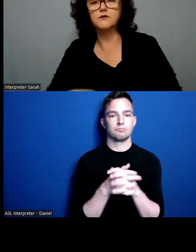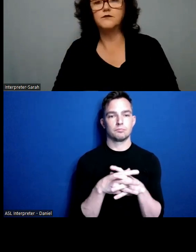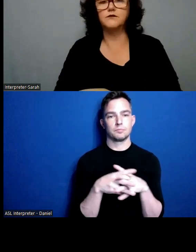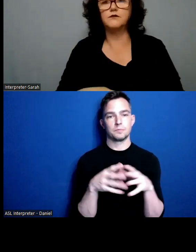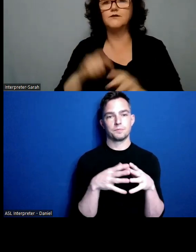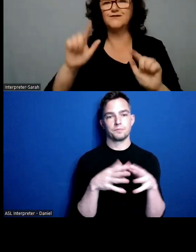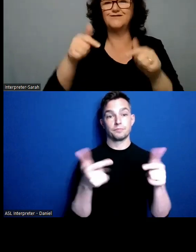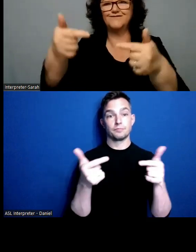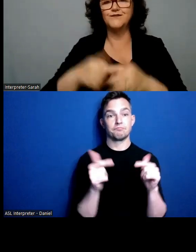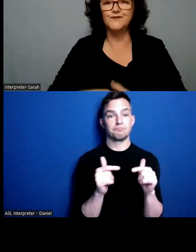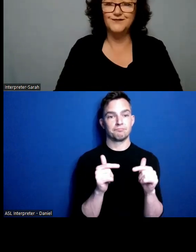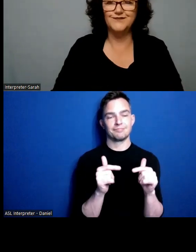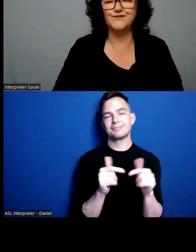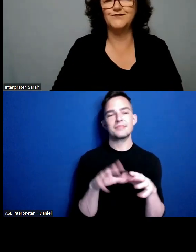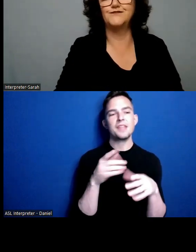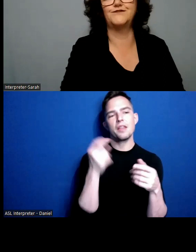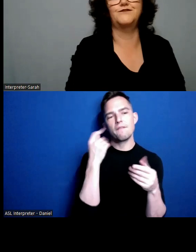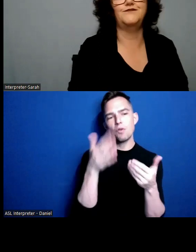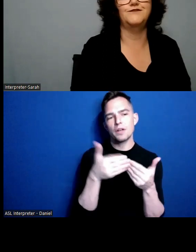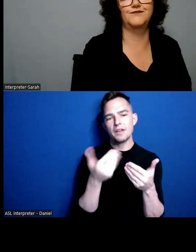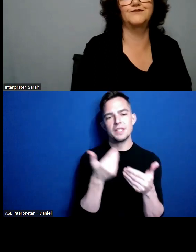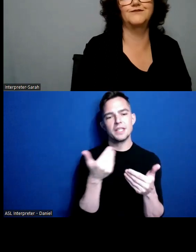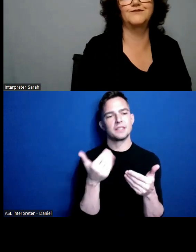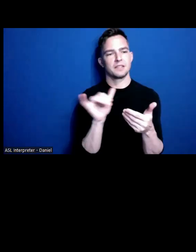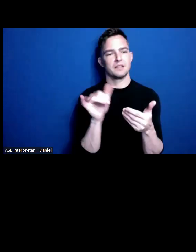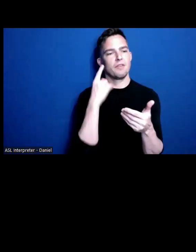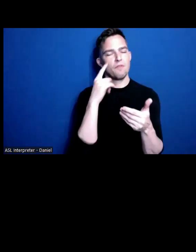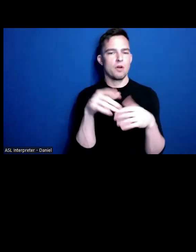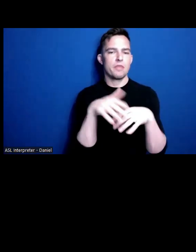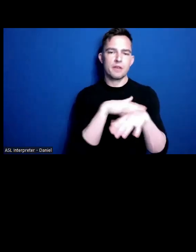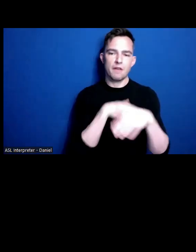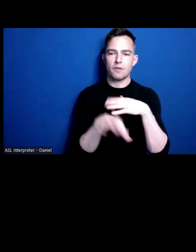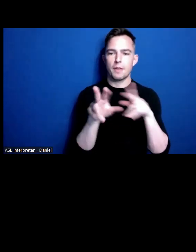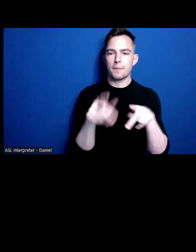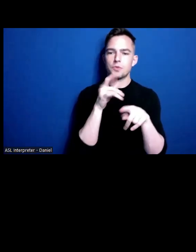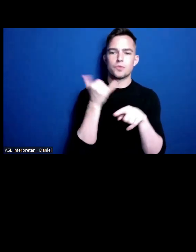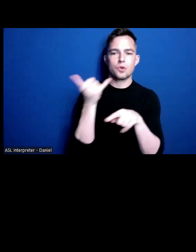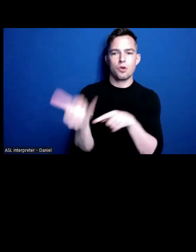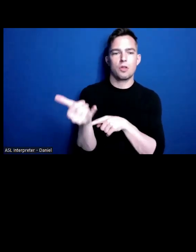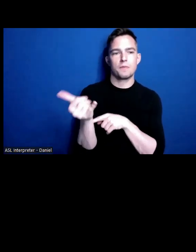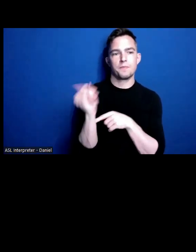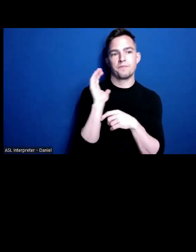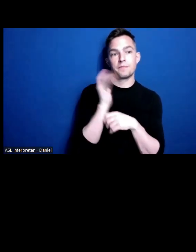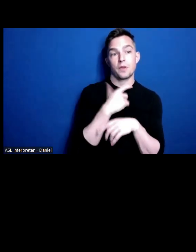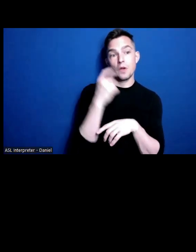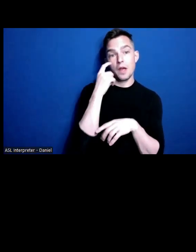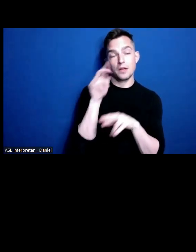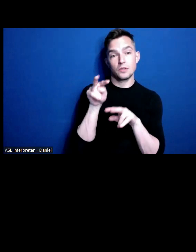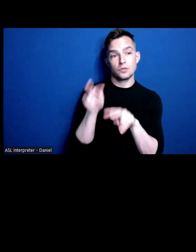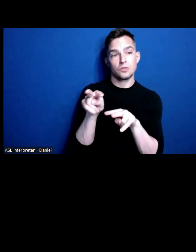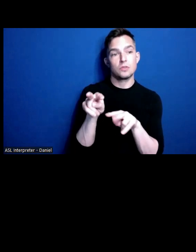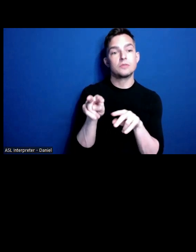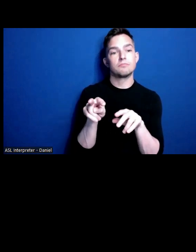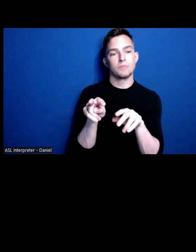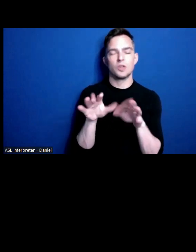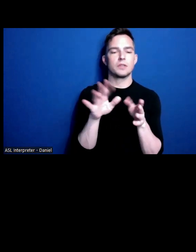for the convenience and for the just comfort of the person's calling, our eyes are on that answer,